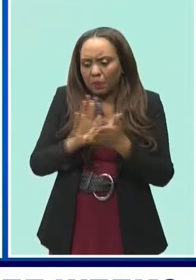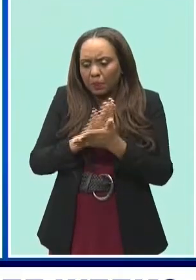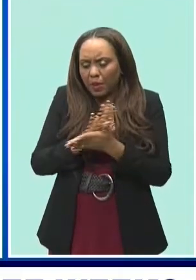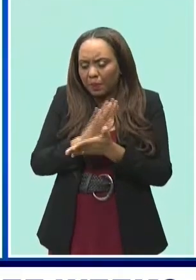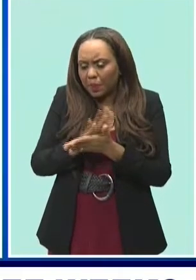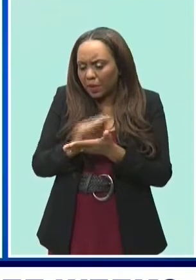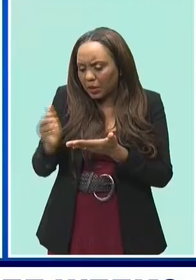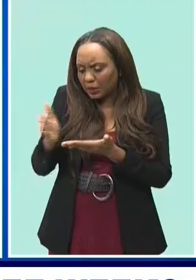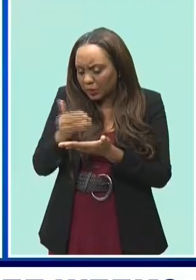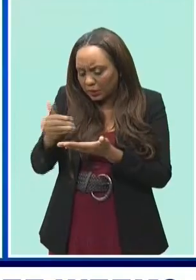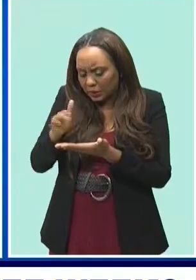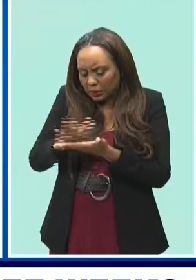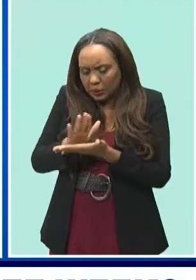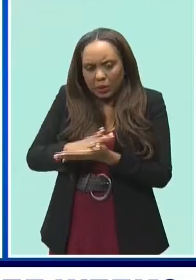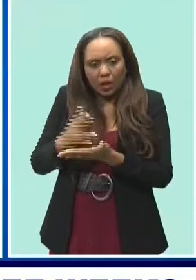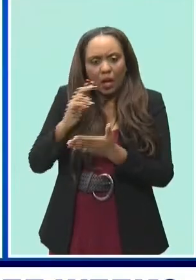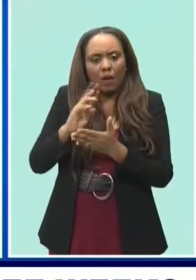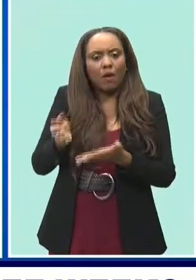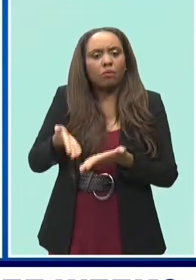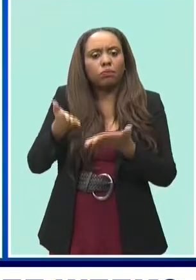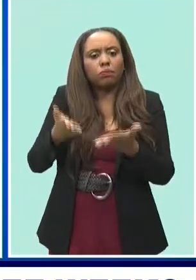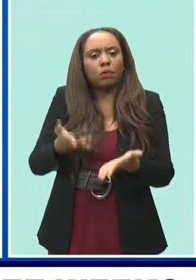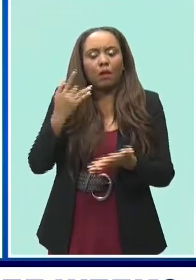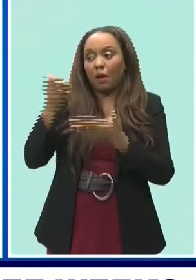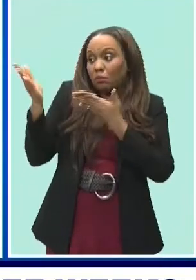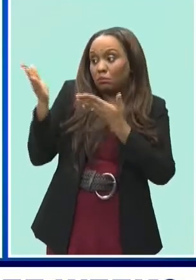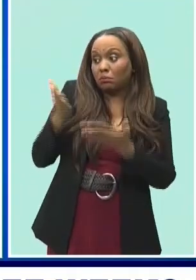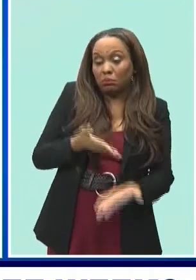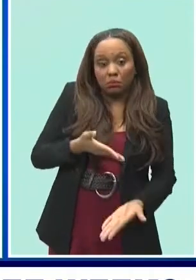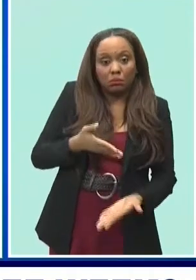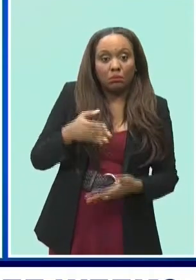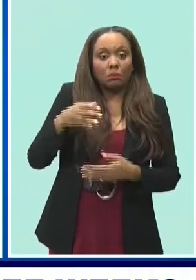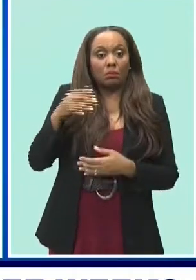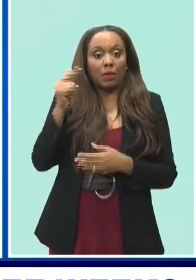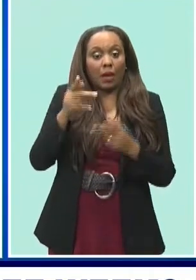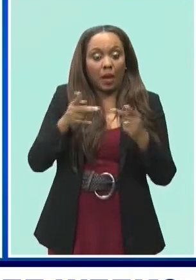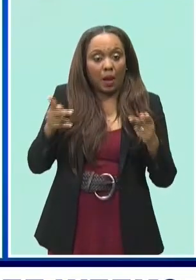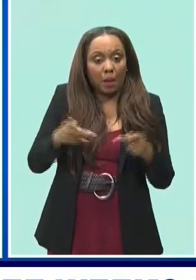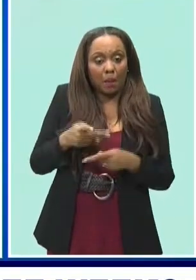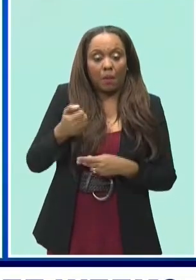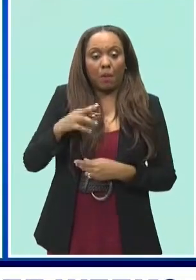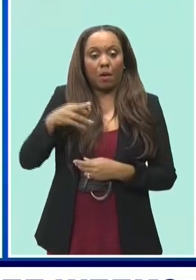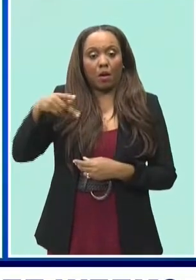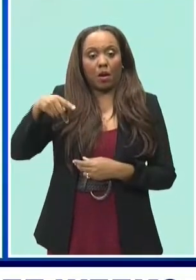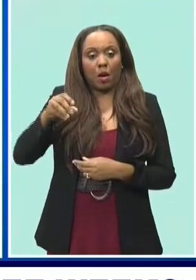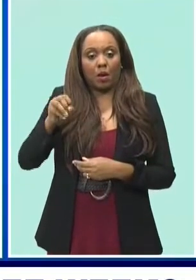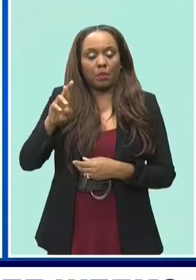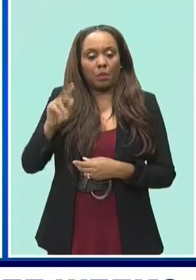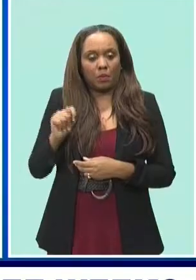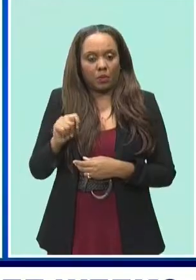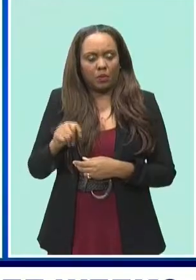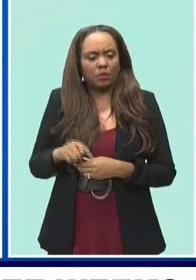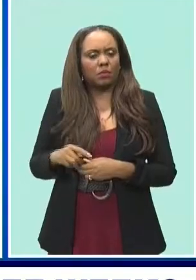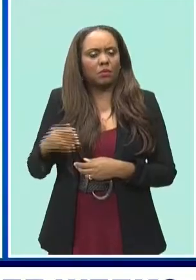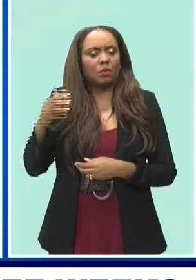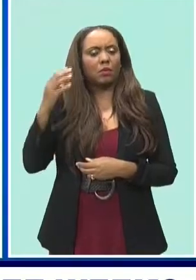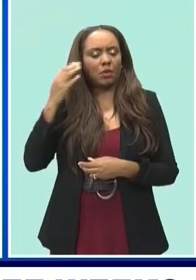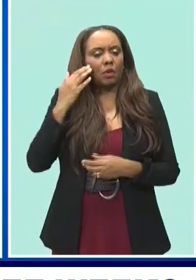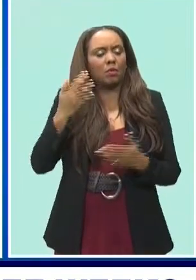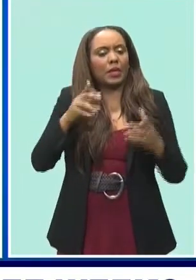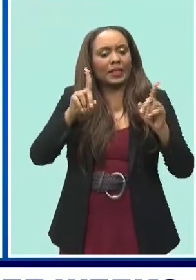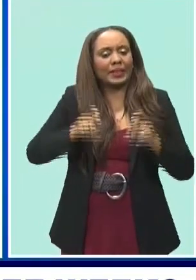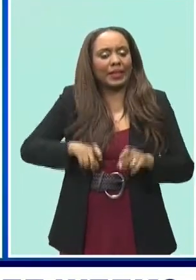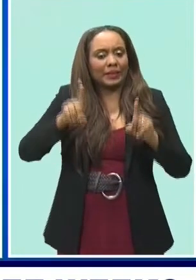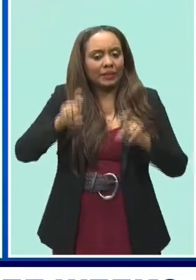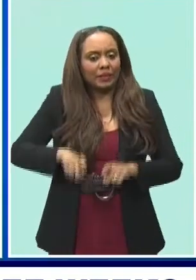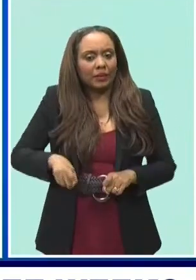training environment made available for persons to test the procedures, which has been ongoing. The